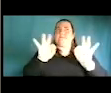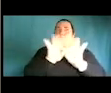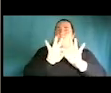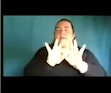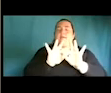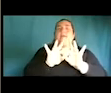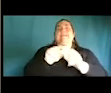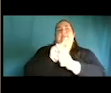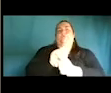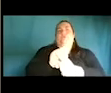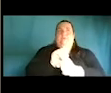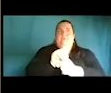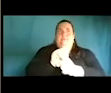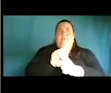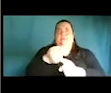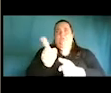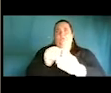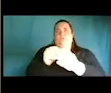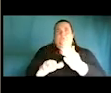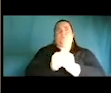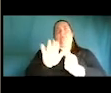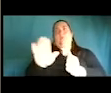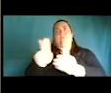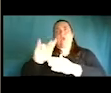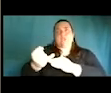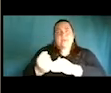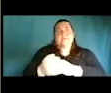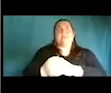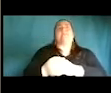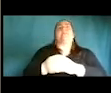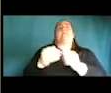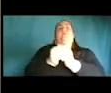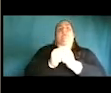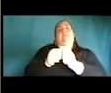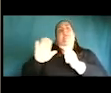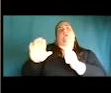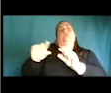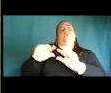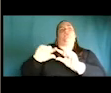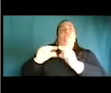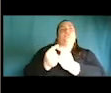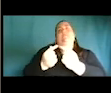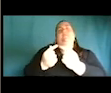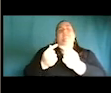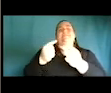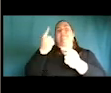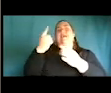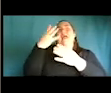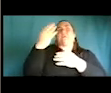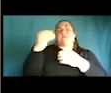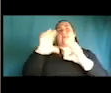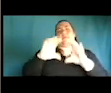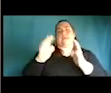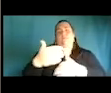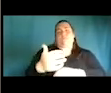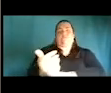students in projects and groups outside of the classroom. And one of the unique